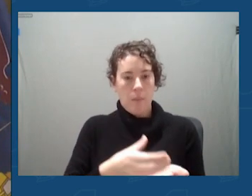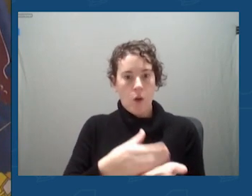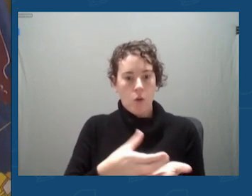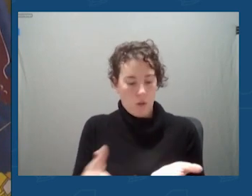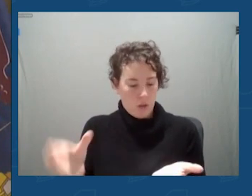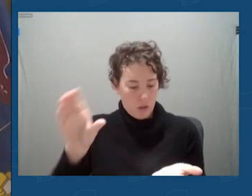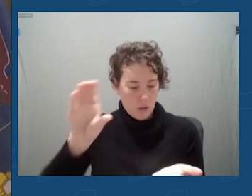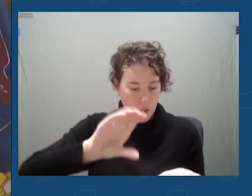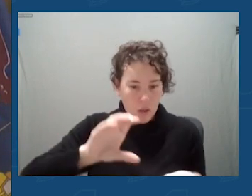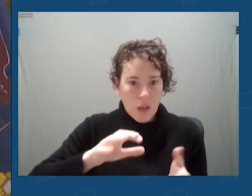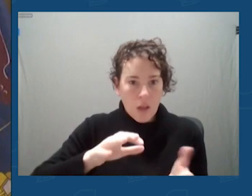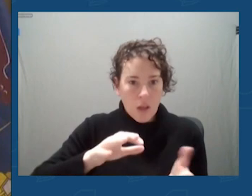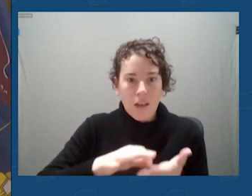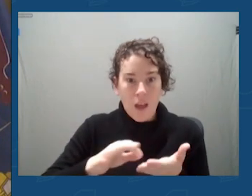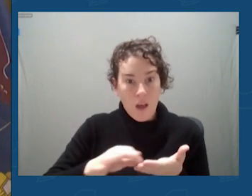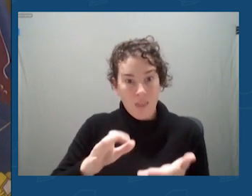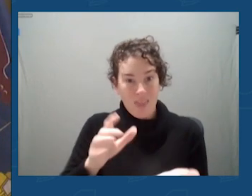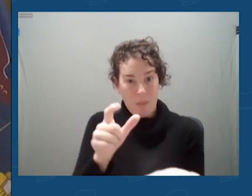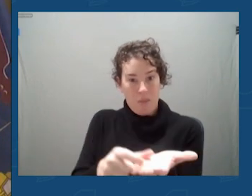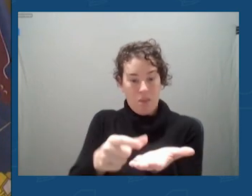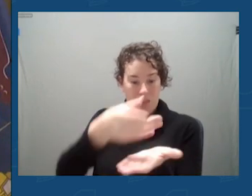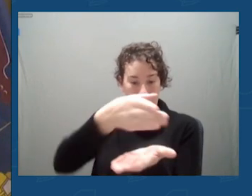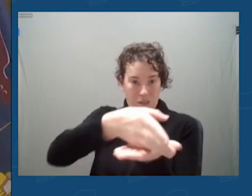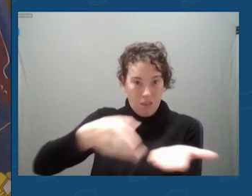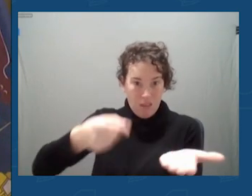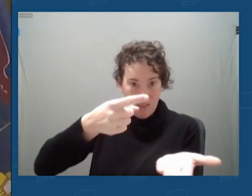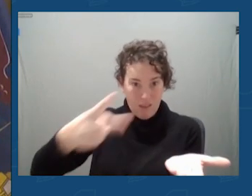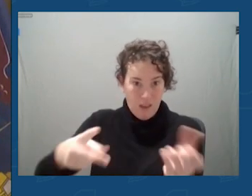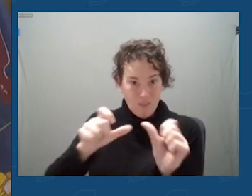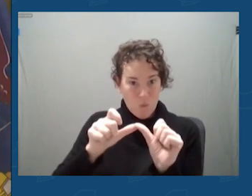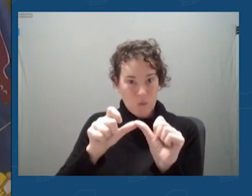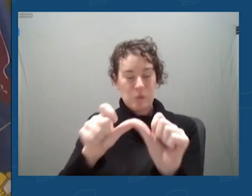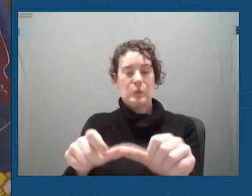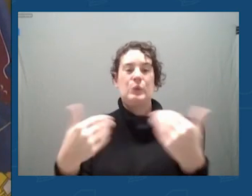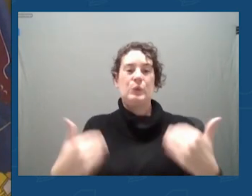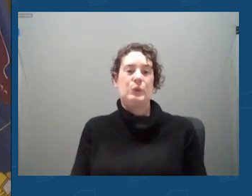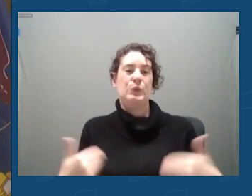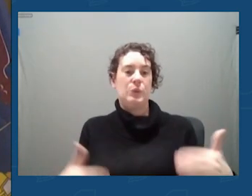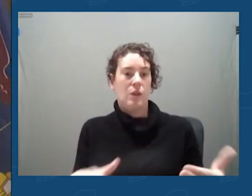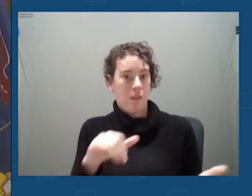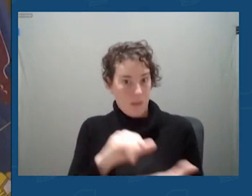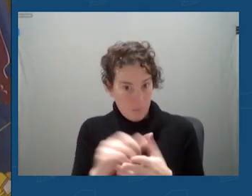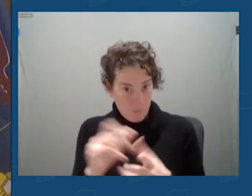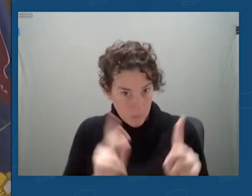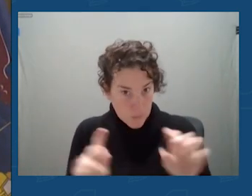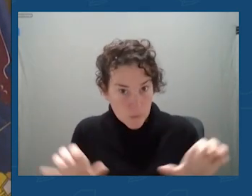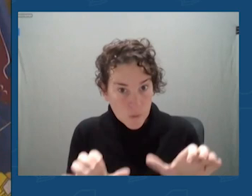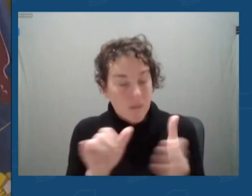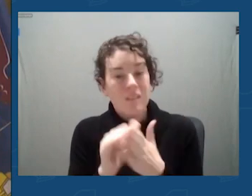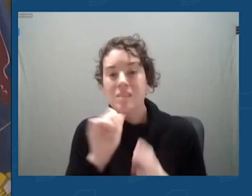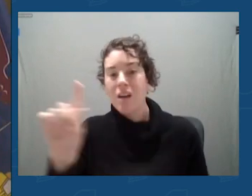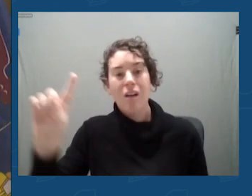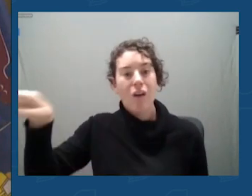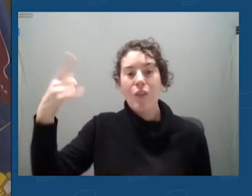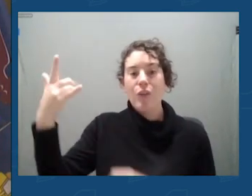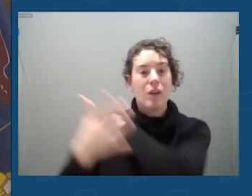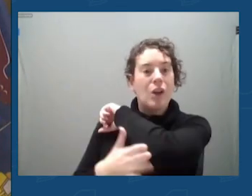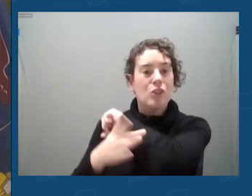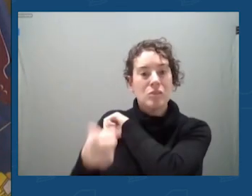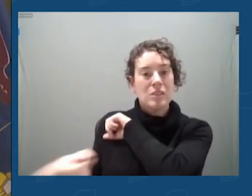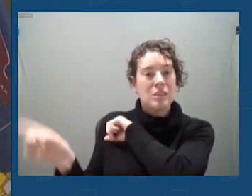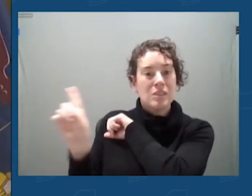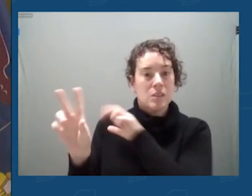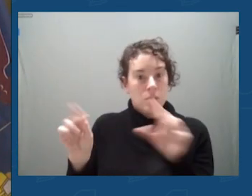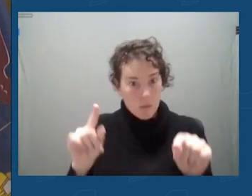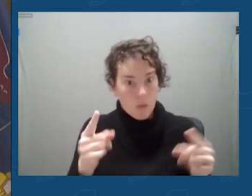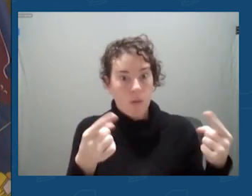on the table, and cuts the pill in half to make sure it can last. I mean, this is what people are doing, not in other countries, but this is happening in America